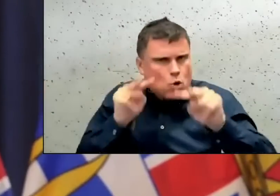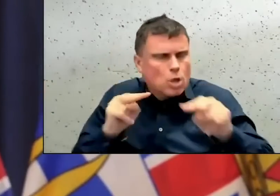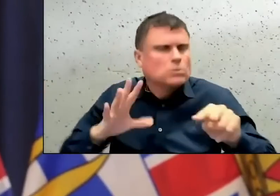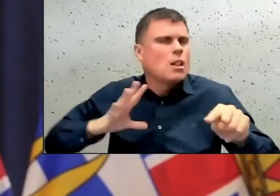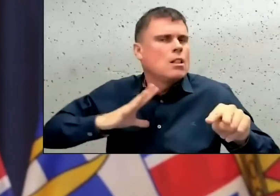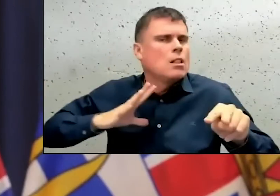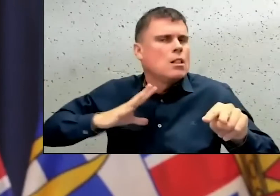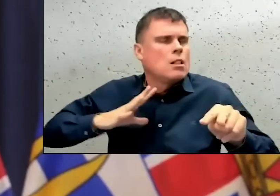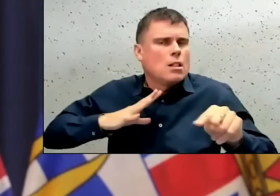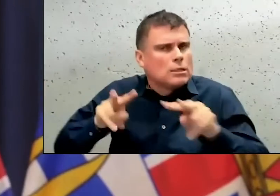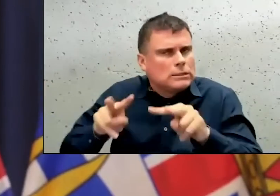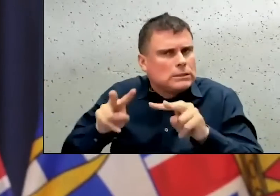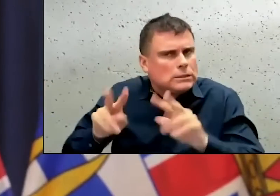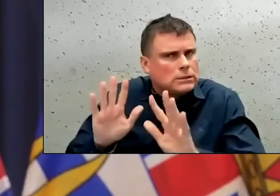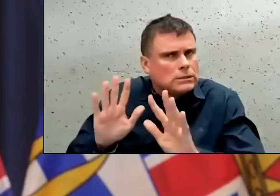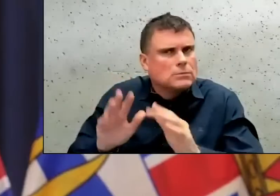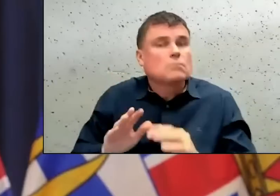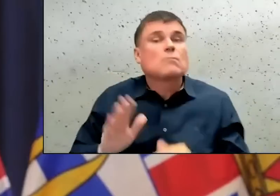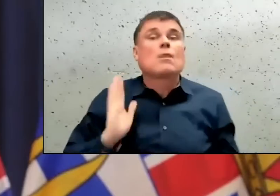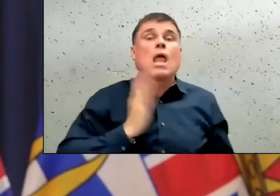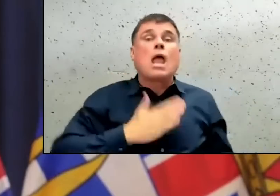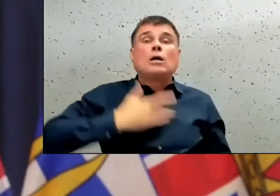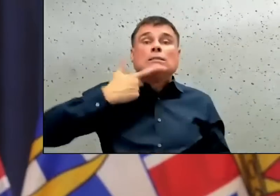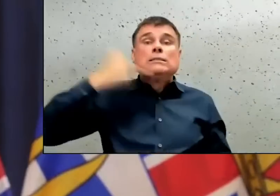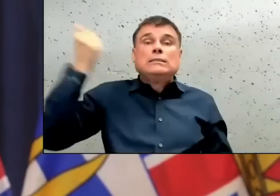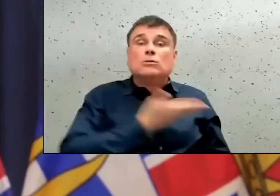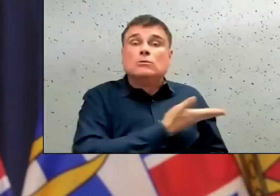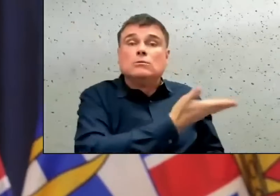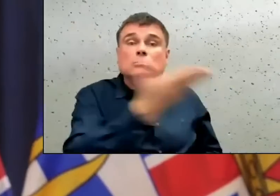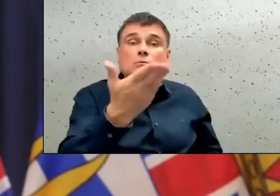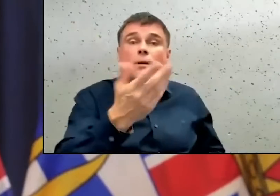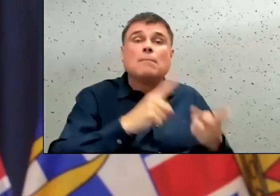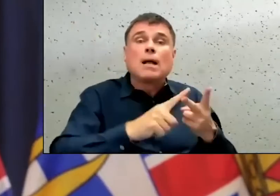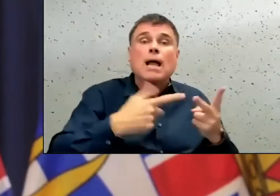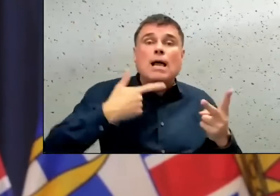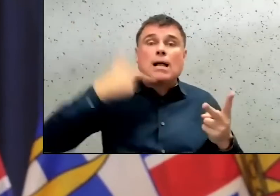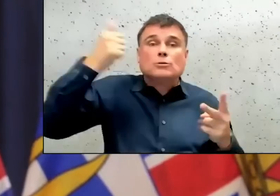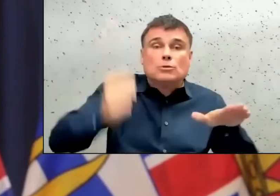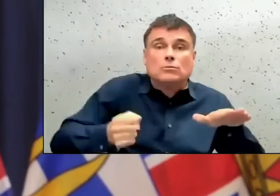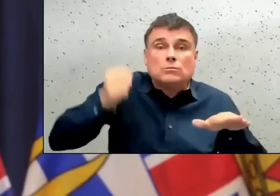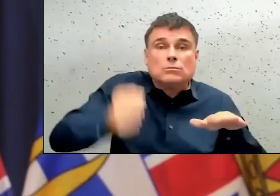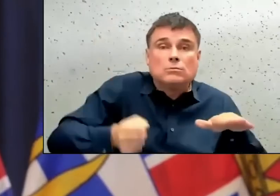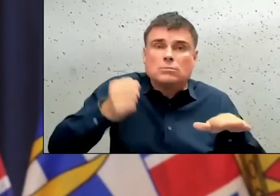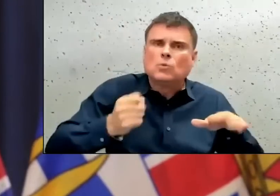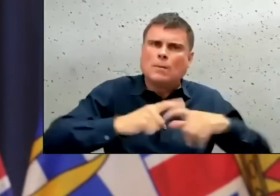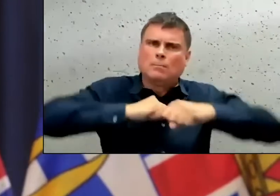in care can be as protected as possible.